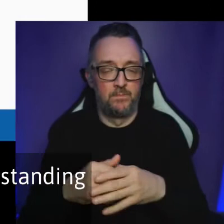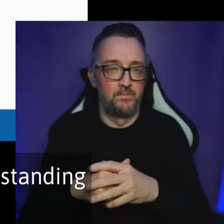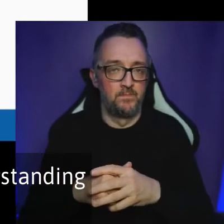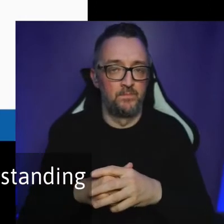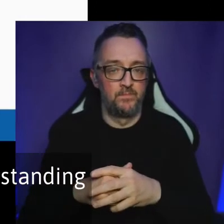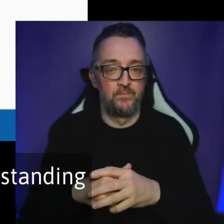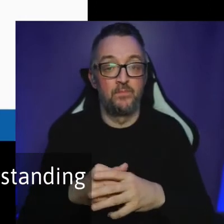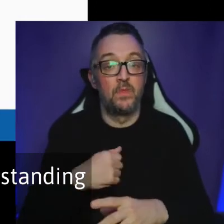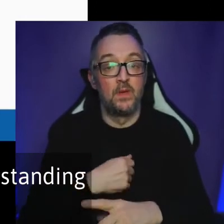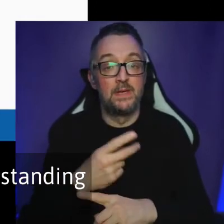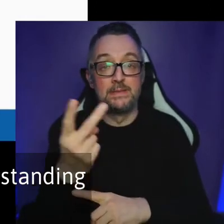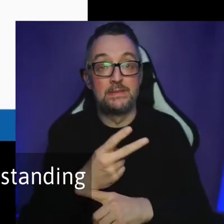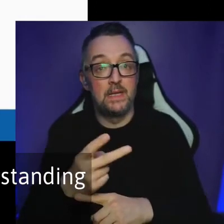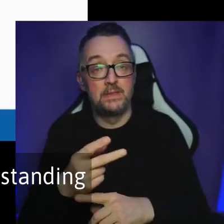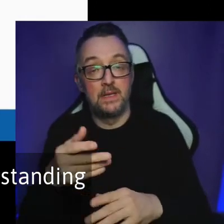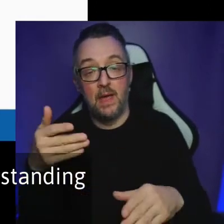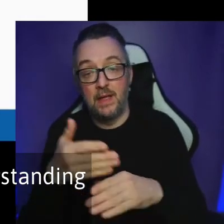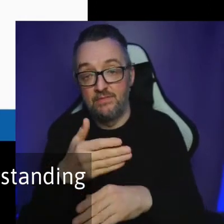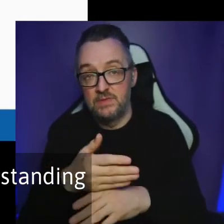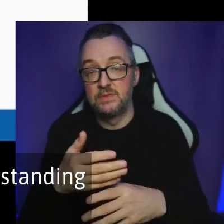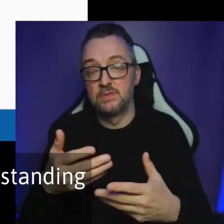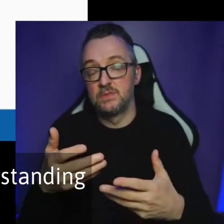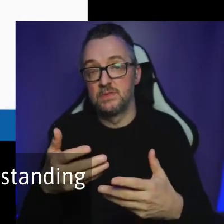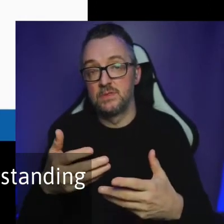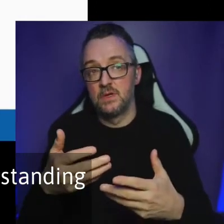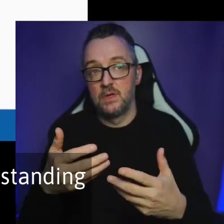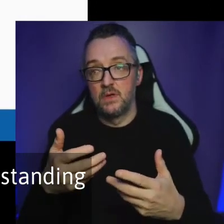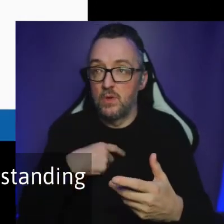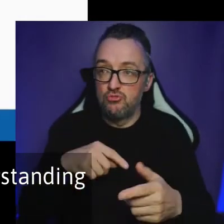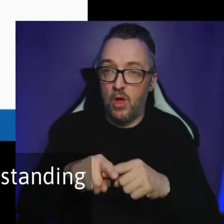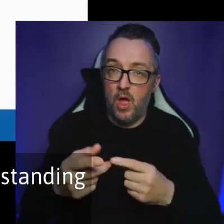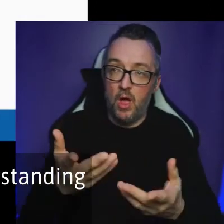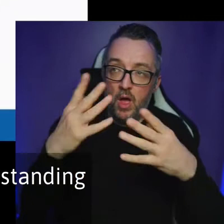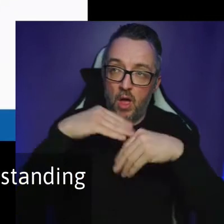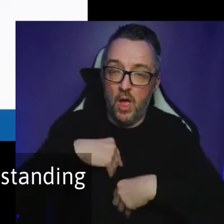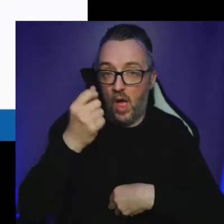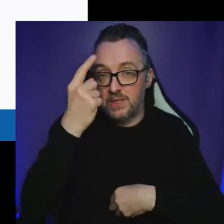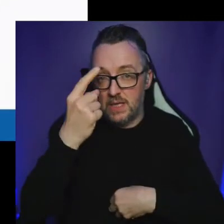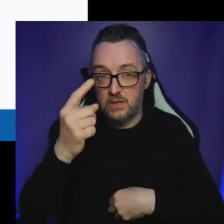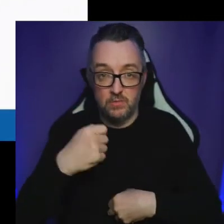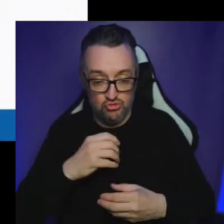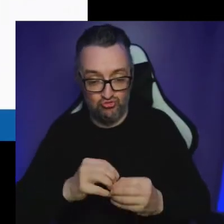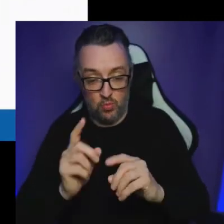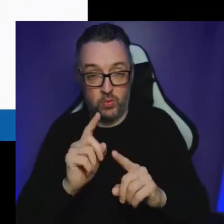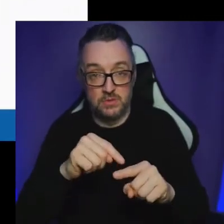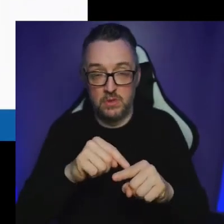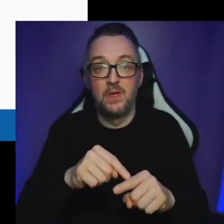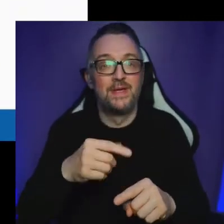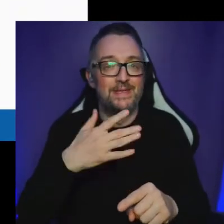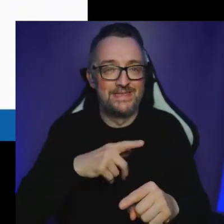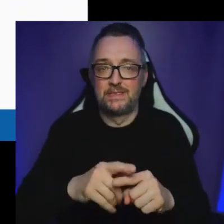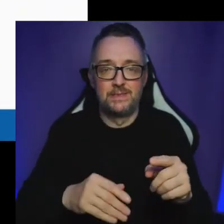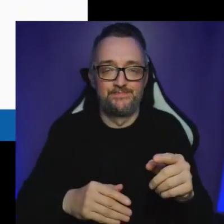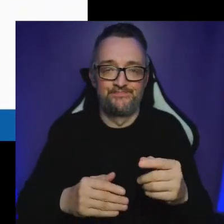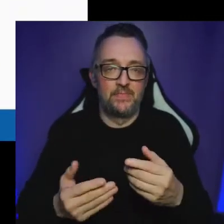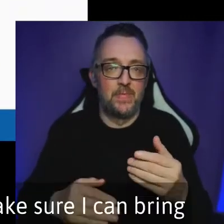Our design activities and how we go about understanding what we're doing and what we are creating, they need to be more